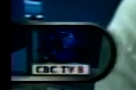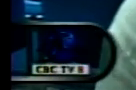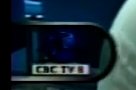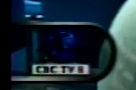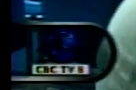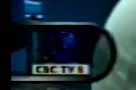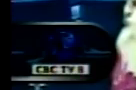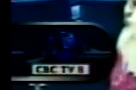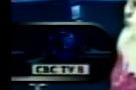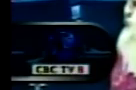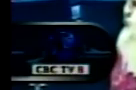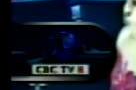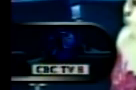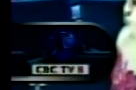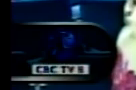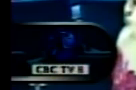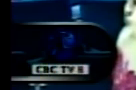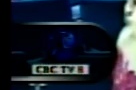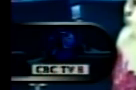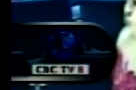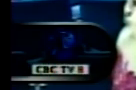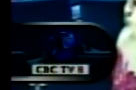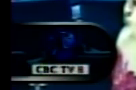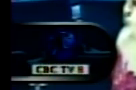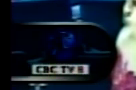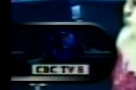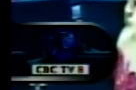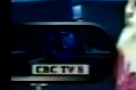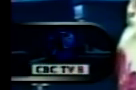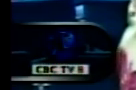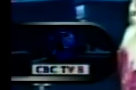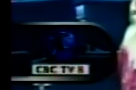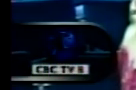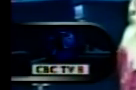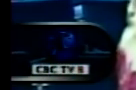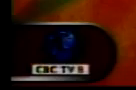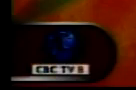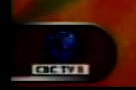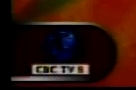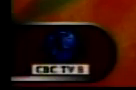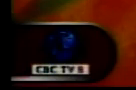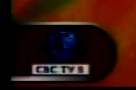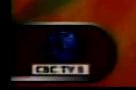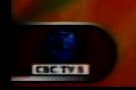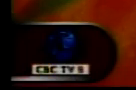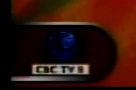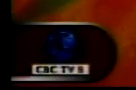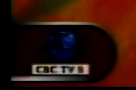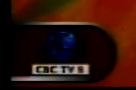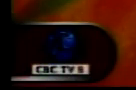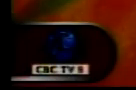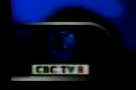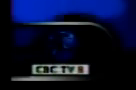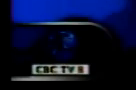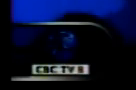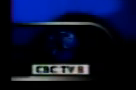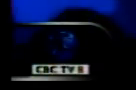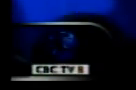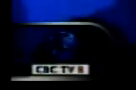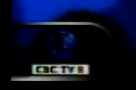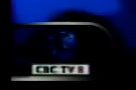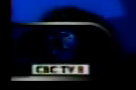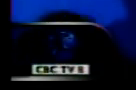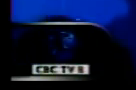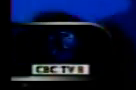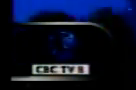life I grew up. Across the border, Mary Rouse is making her contribution through the Barbados Ball Canada Aid, a